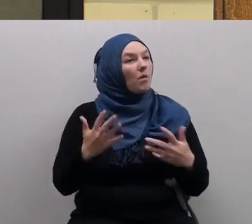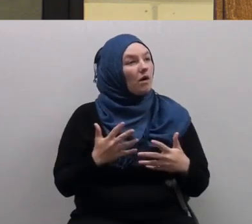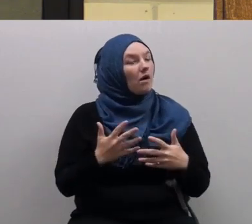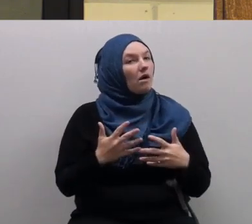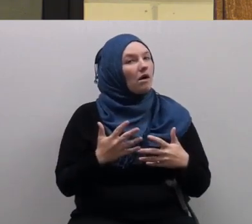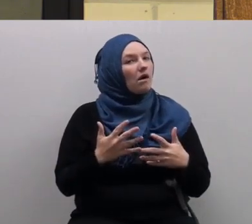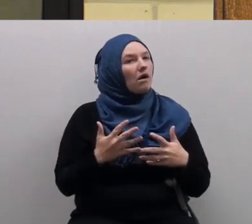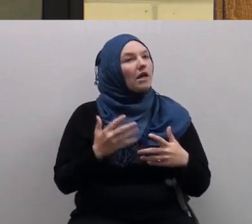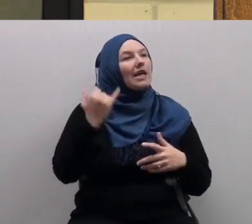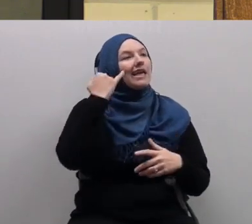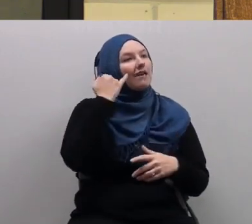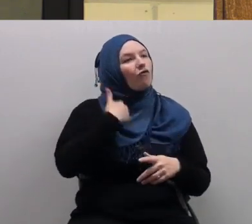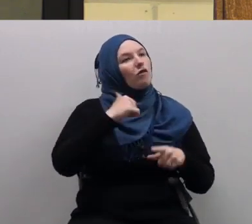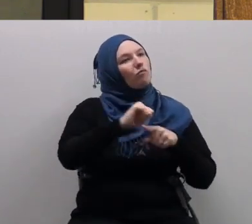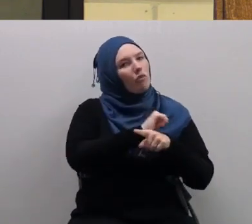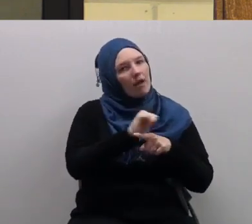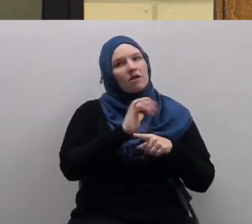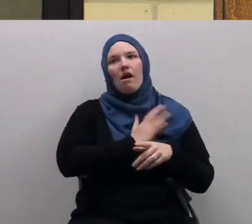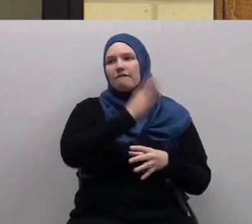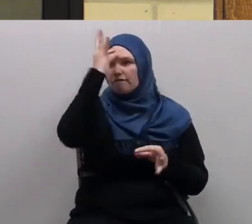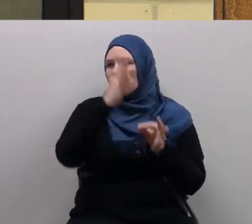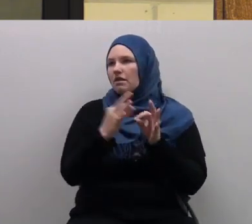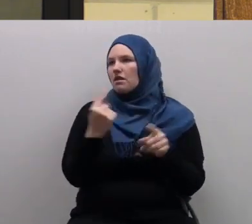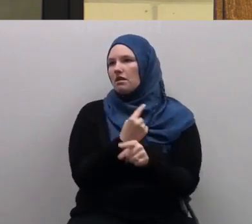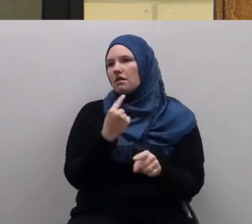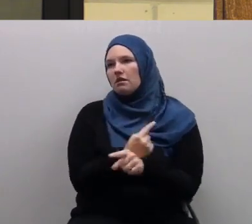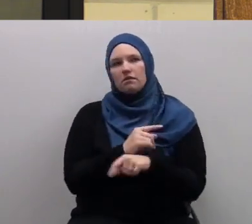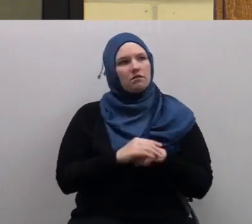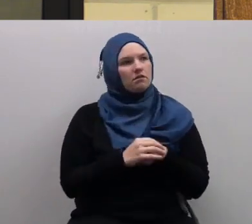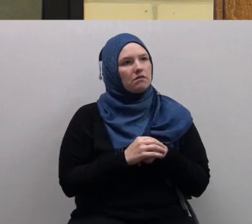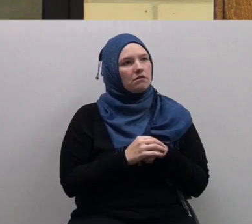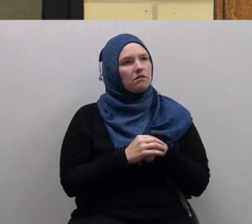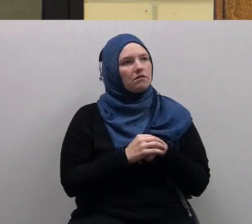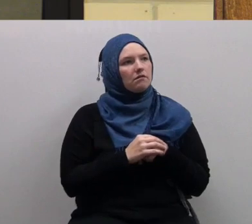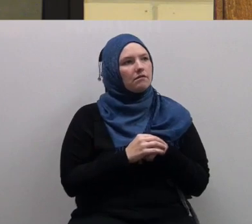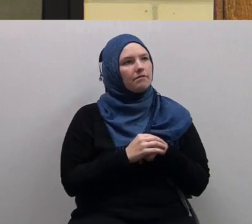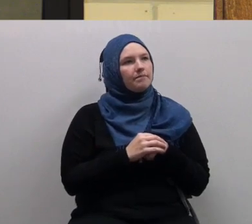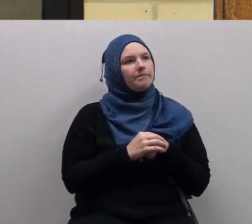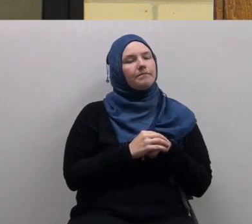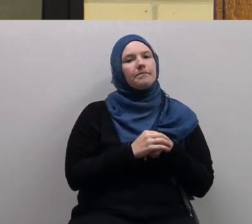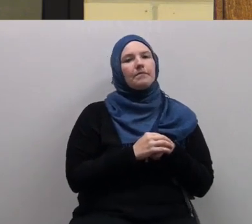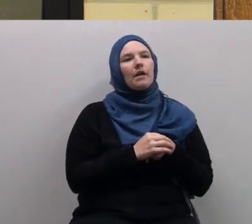its practice of its faith. It's an amazing formula.